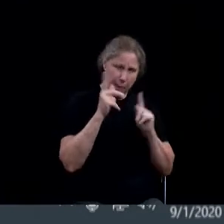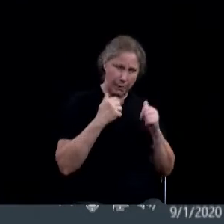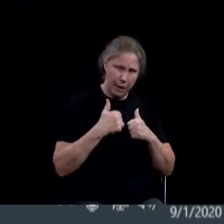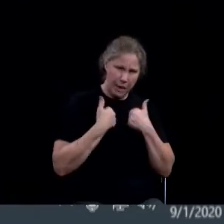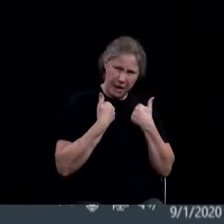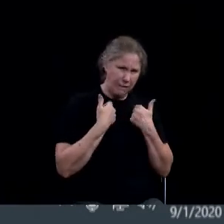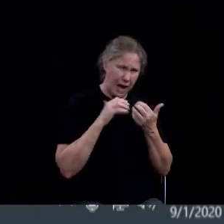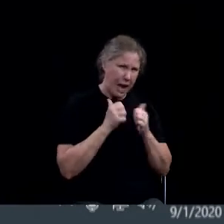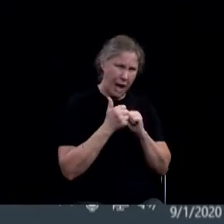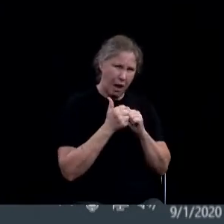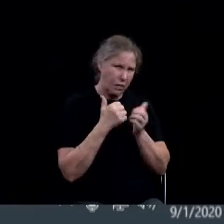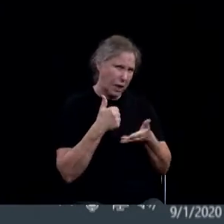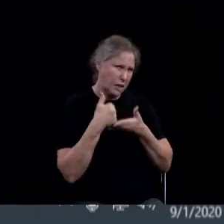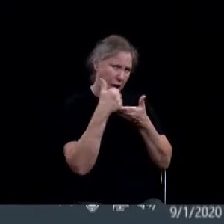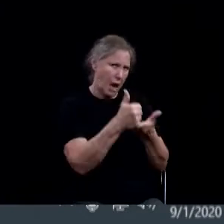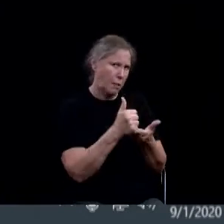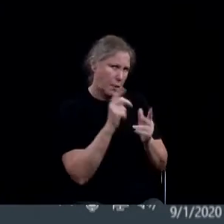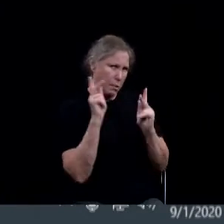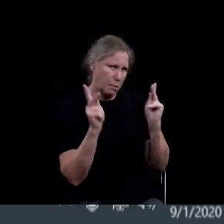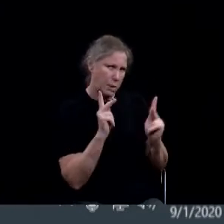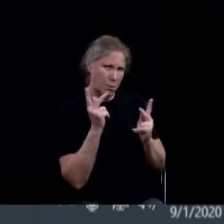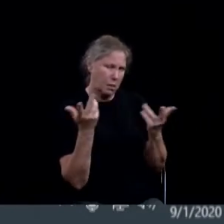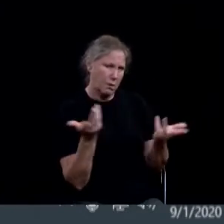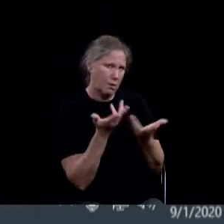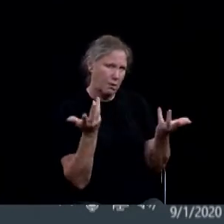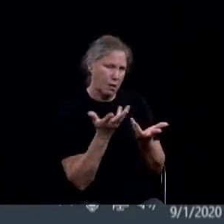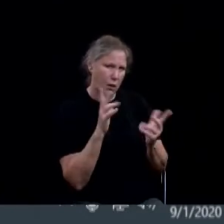is it that they're supposed to glean from this?